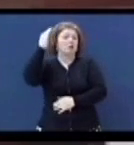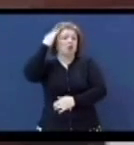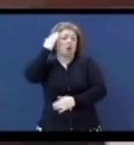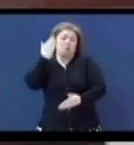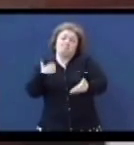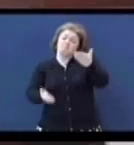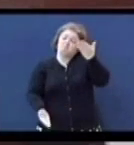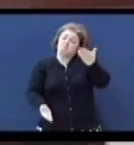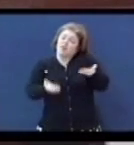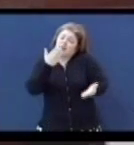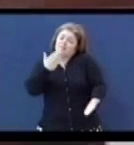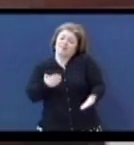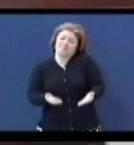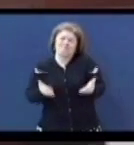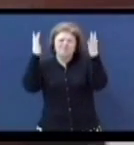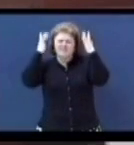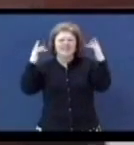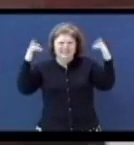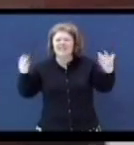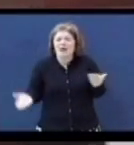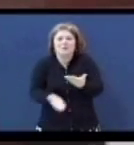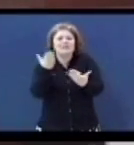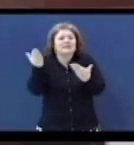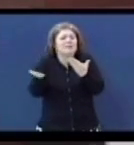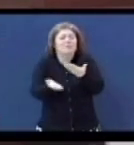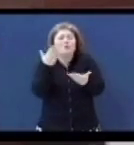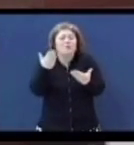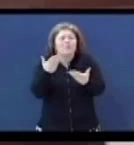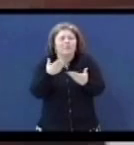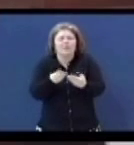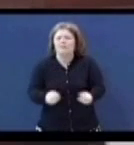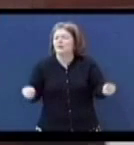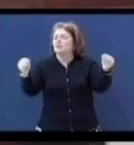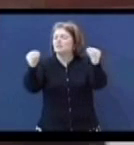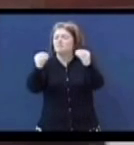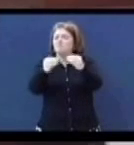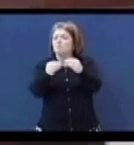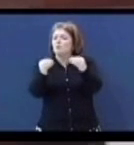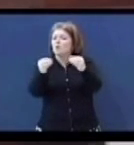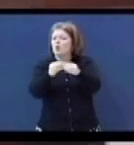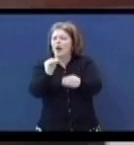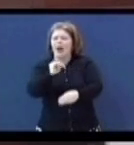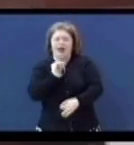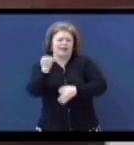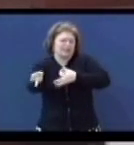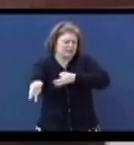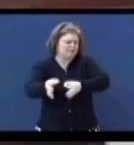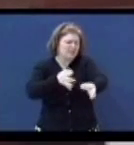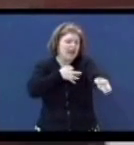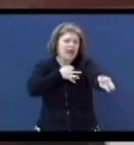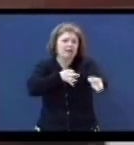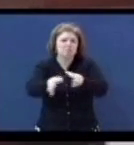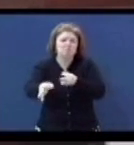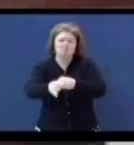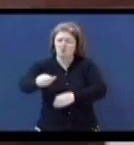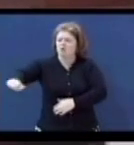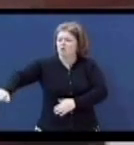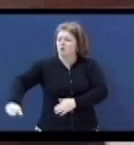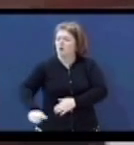sound simple, but it's more than I can explain. There's no